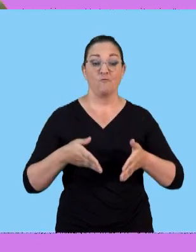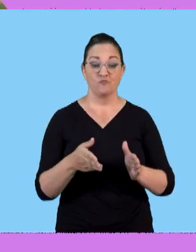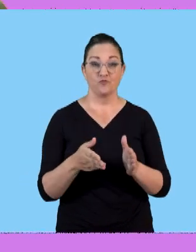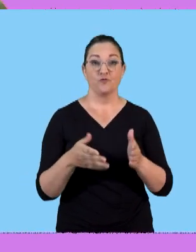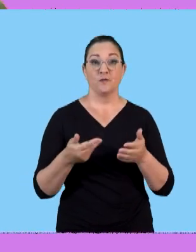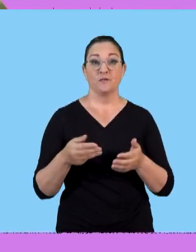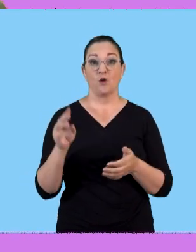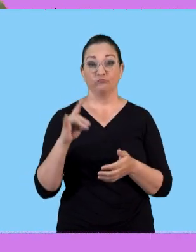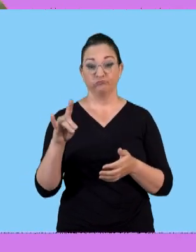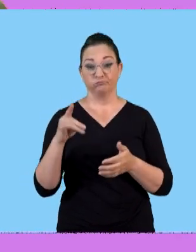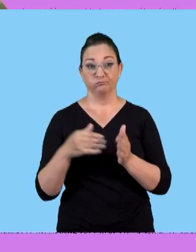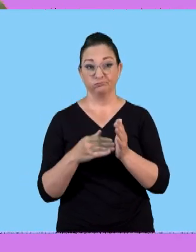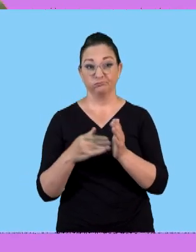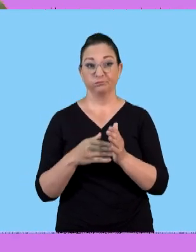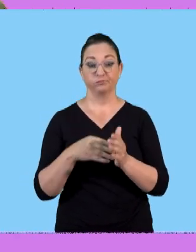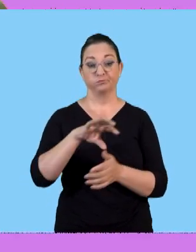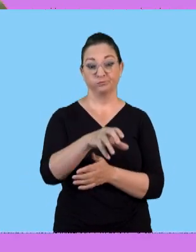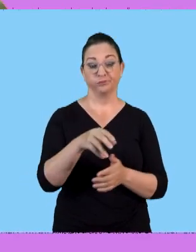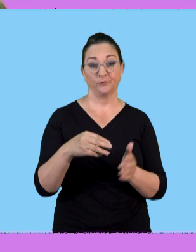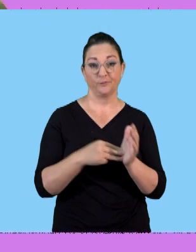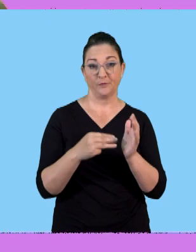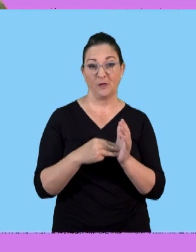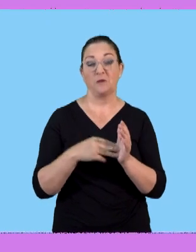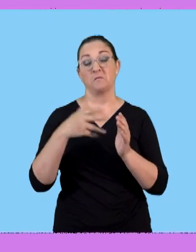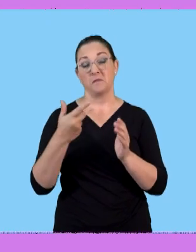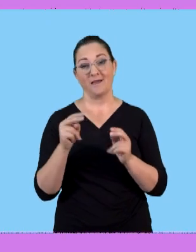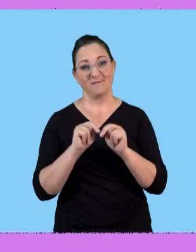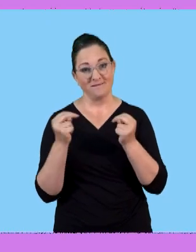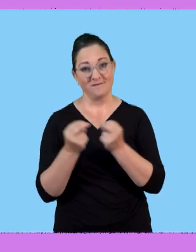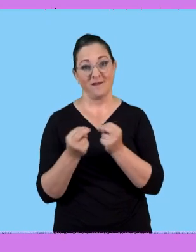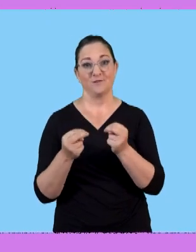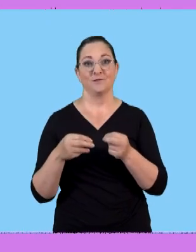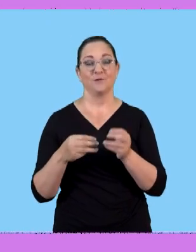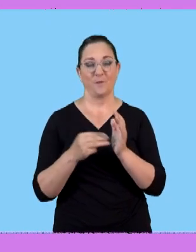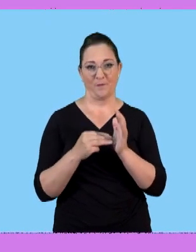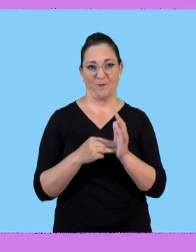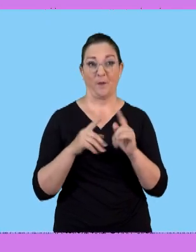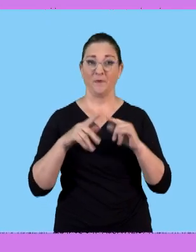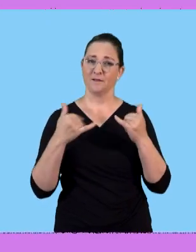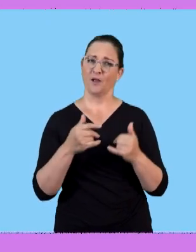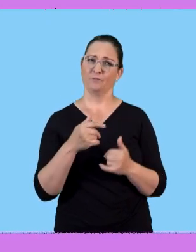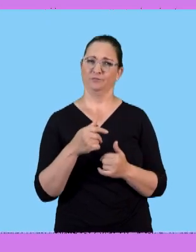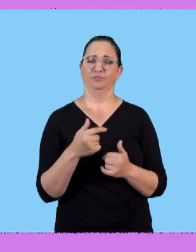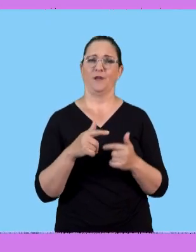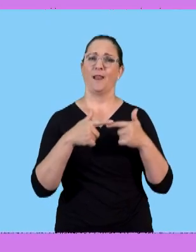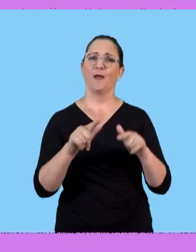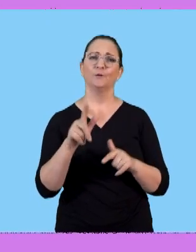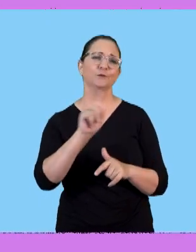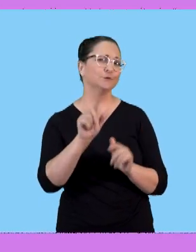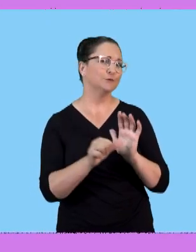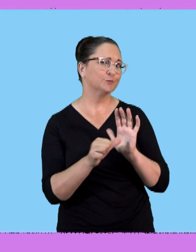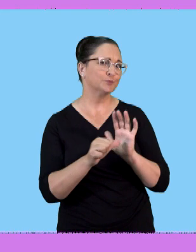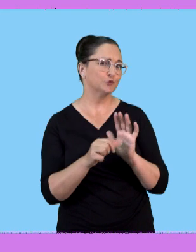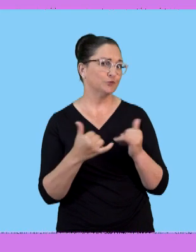maps, suburban maps, provincial maps, as well as national maps. Now, let us quickly look at some language that is